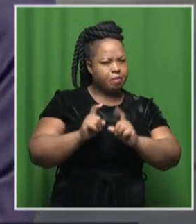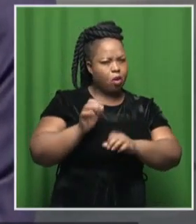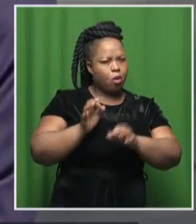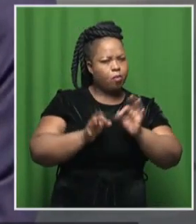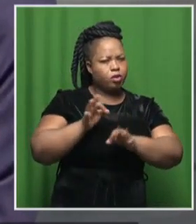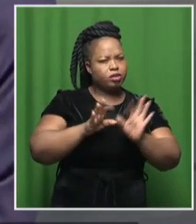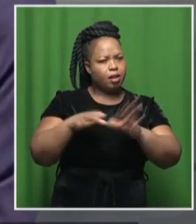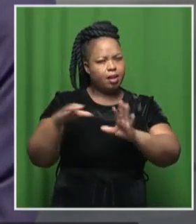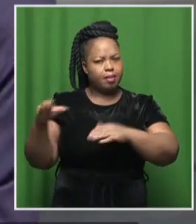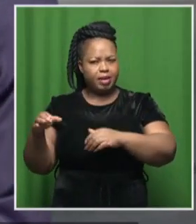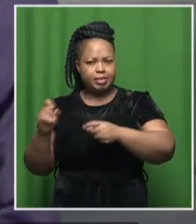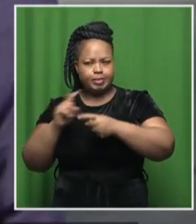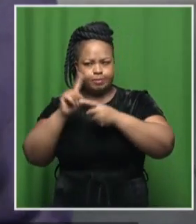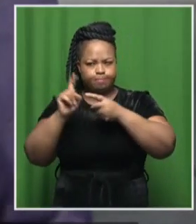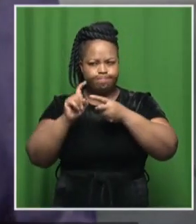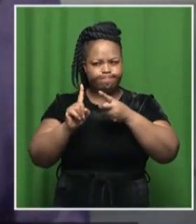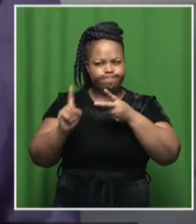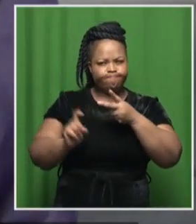Yes.